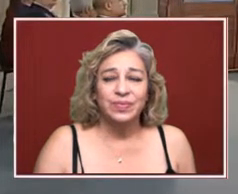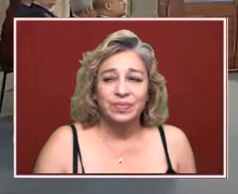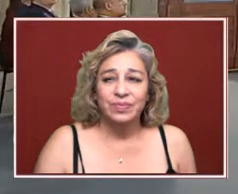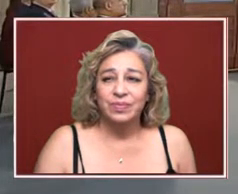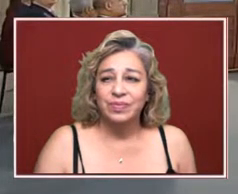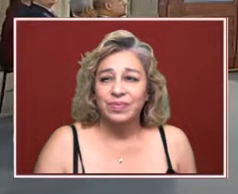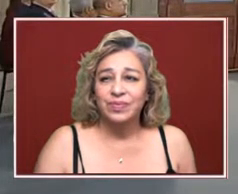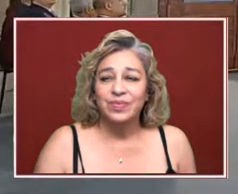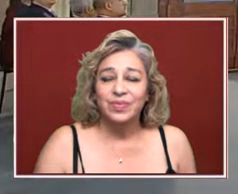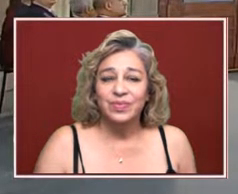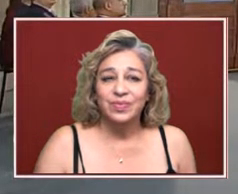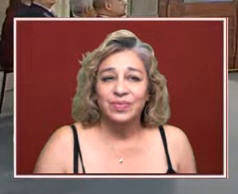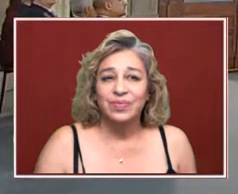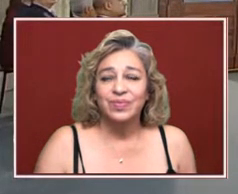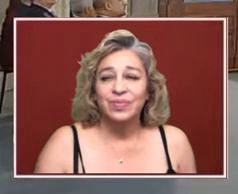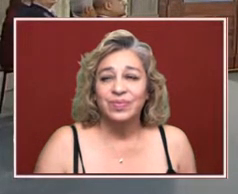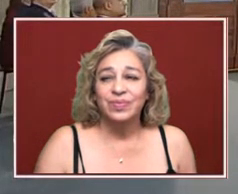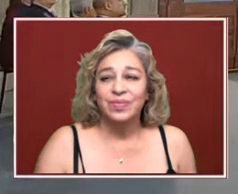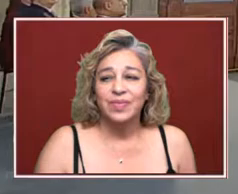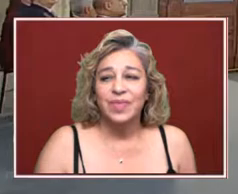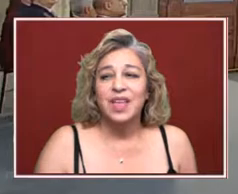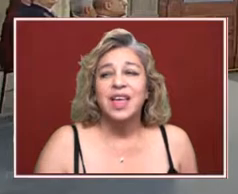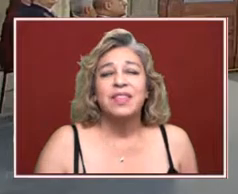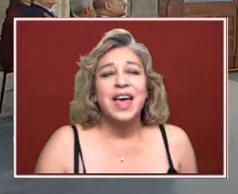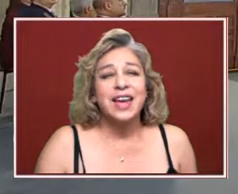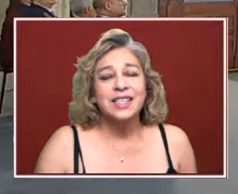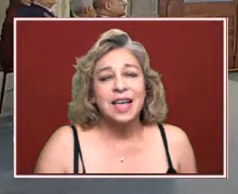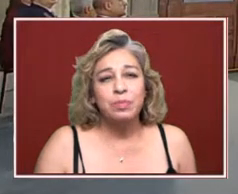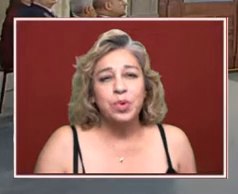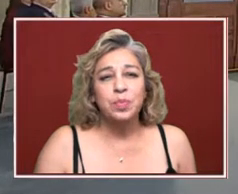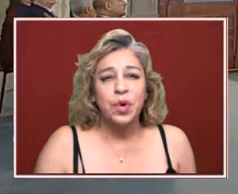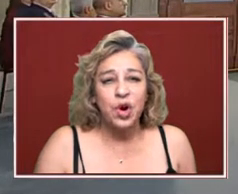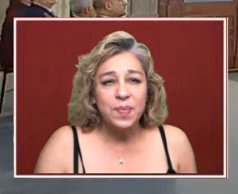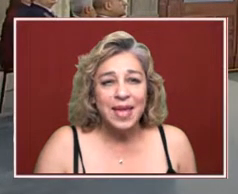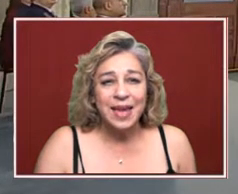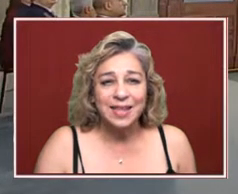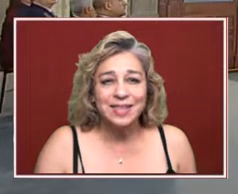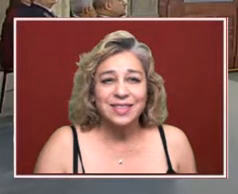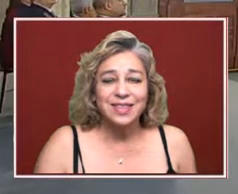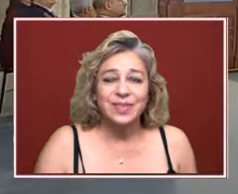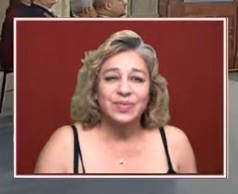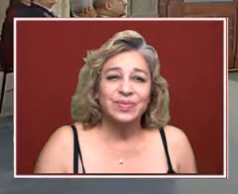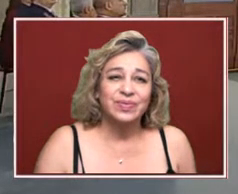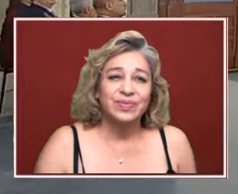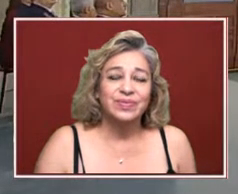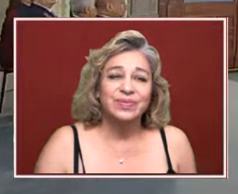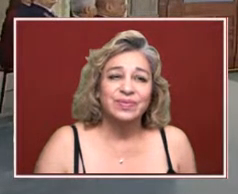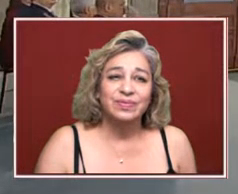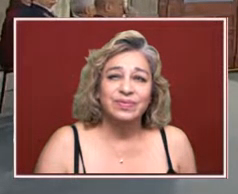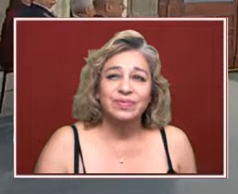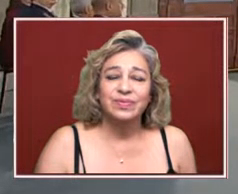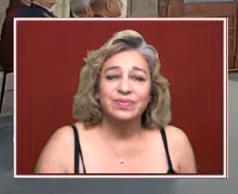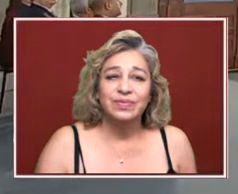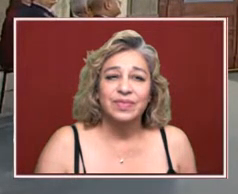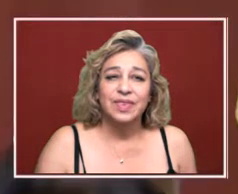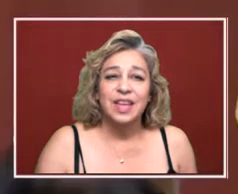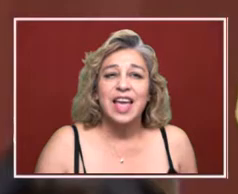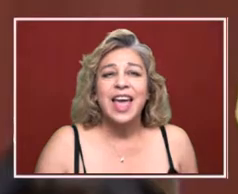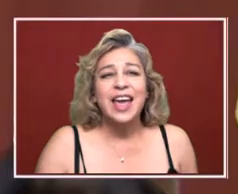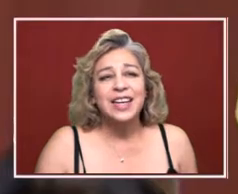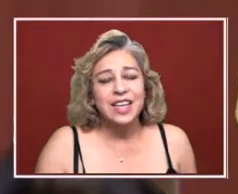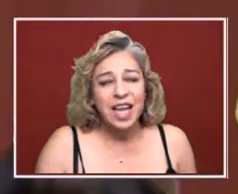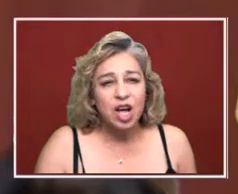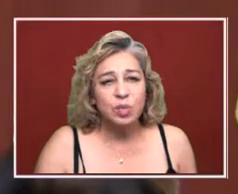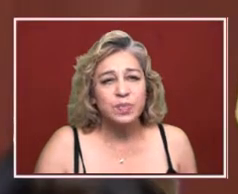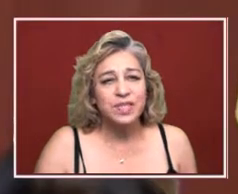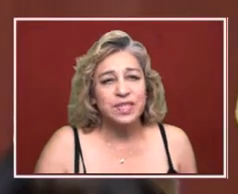ese ejemplo permea. That example permeates. Y ayuda.